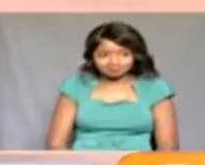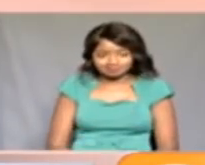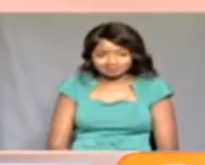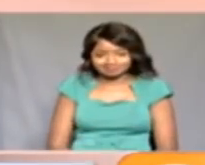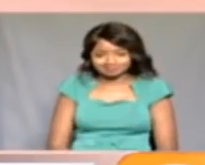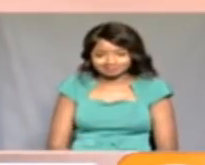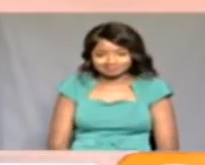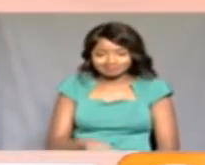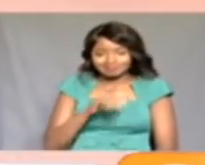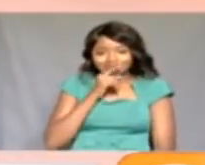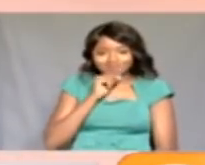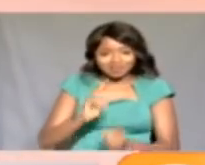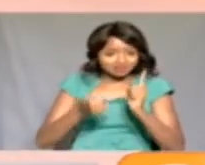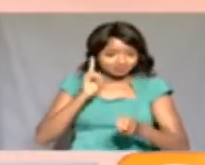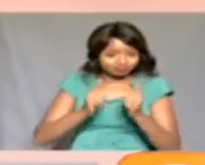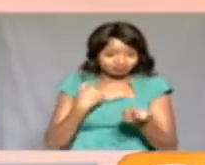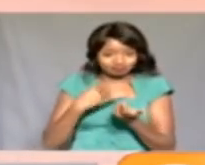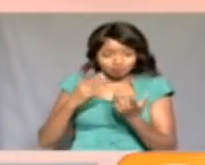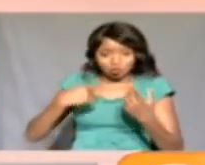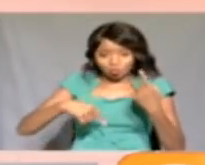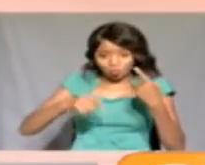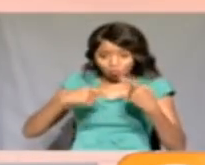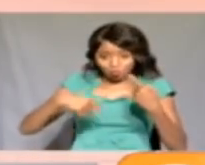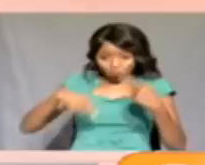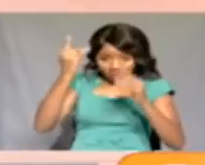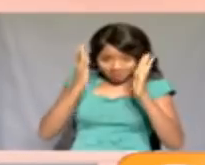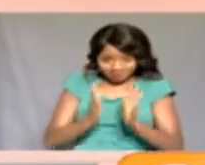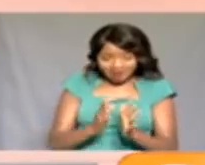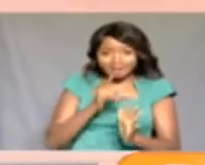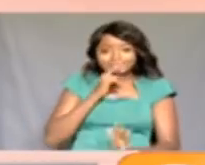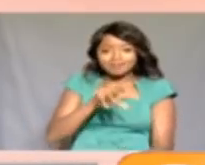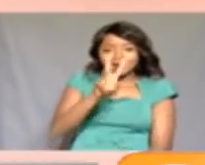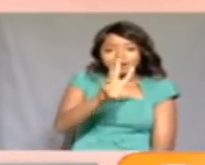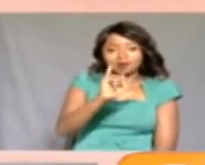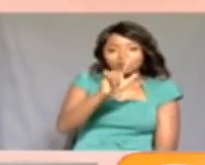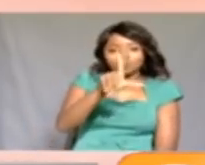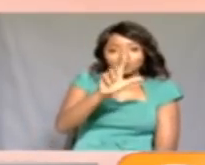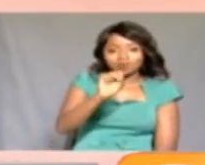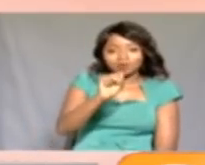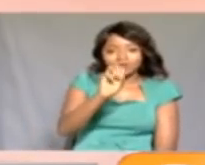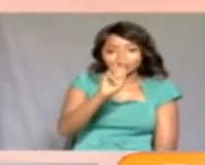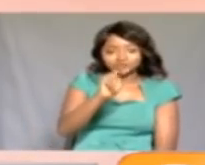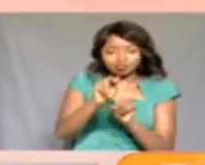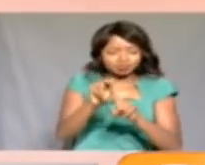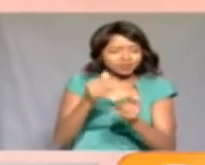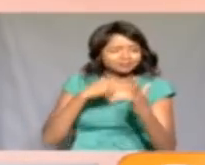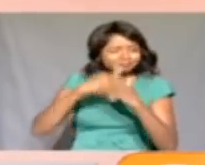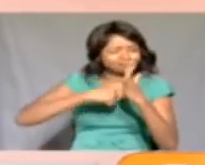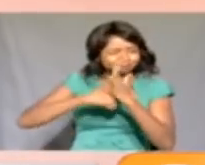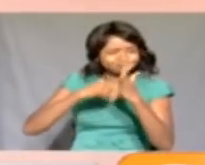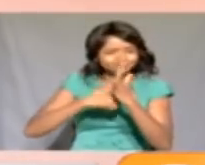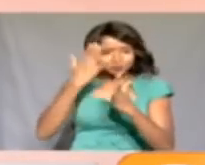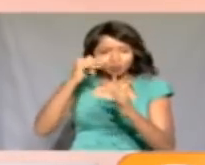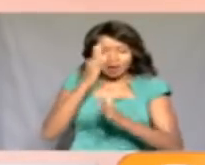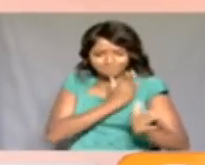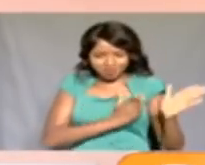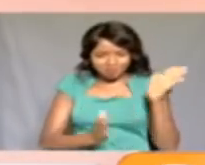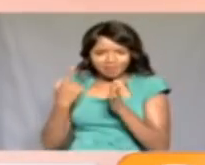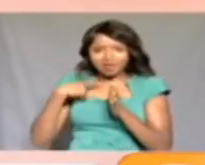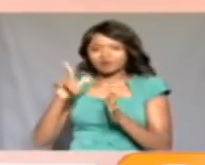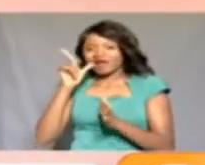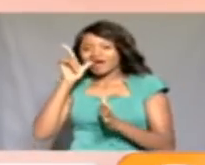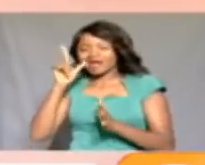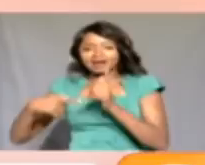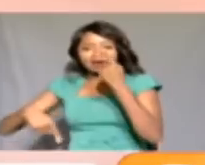Former men's marathon record holder Wilson Kipsang has intensified his training ahead of this year's London Marathon to be held next